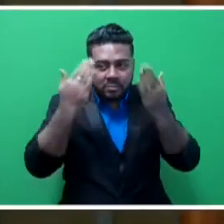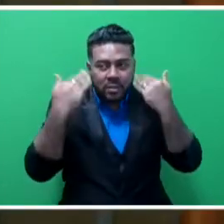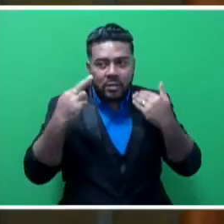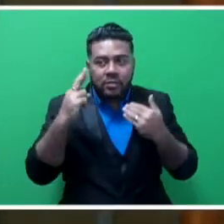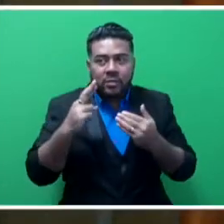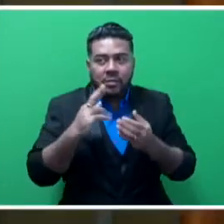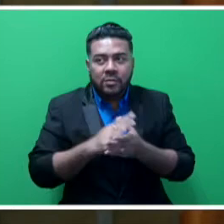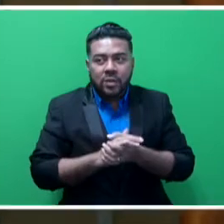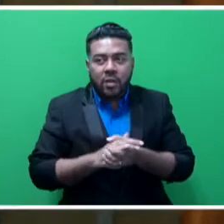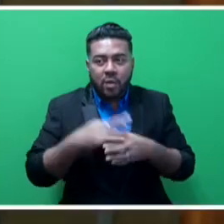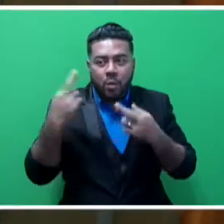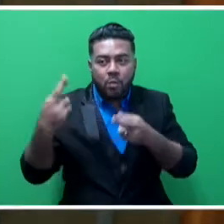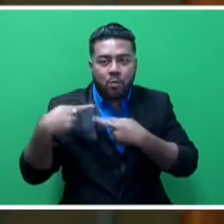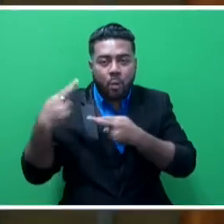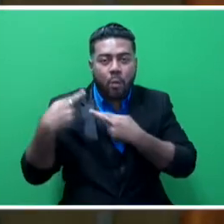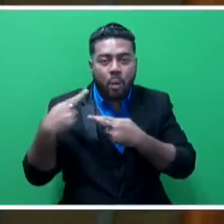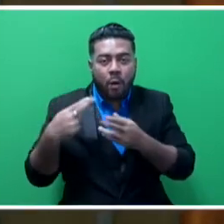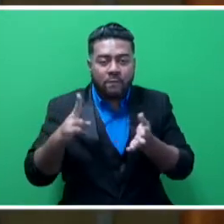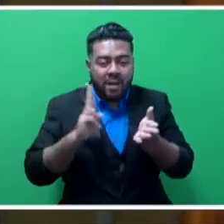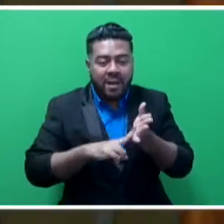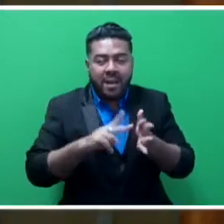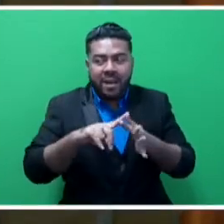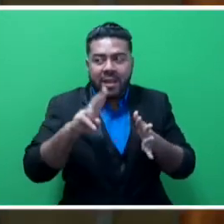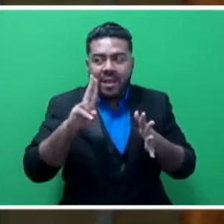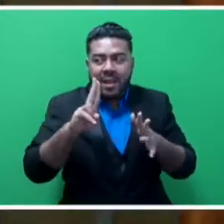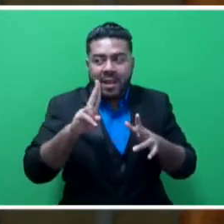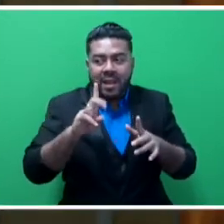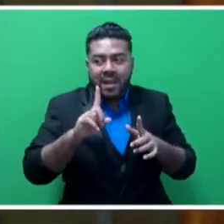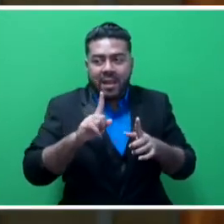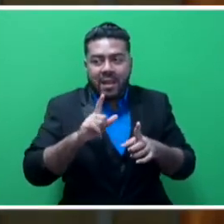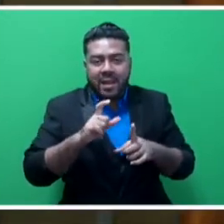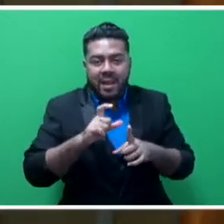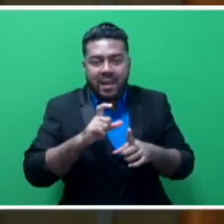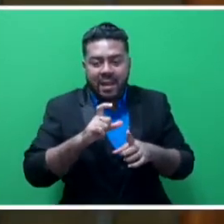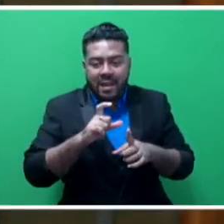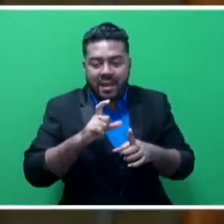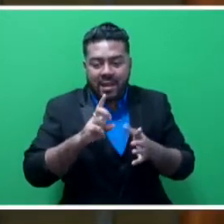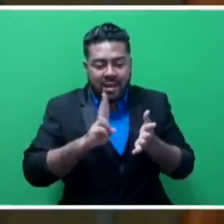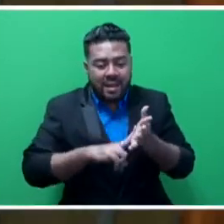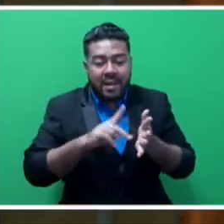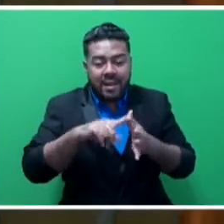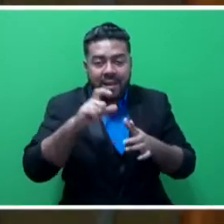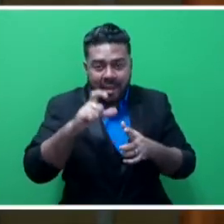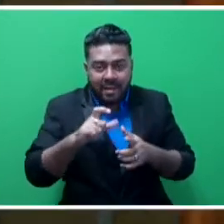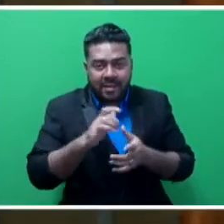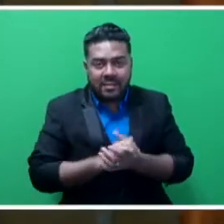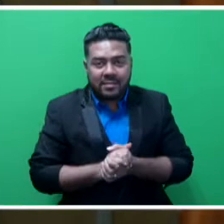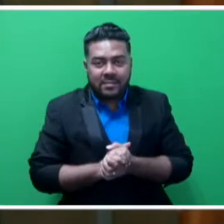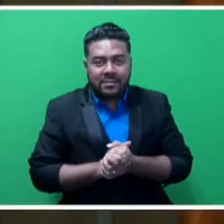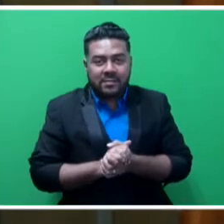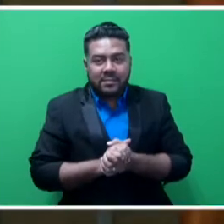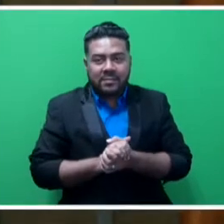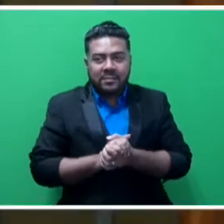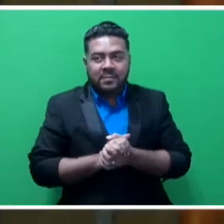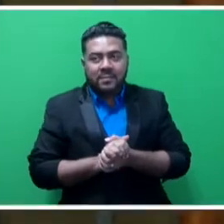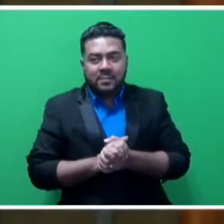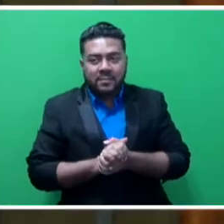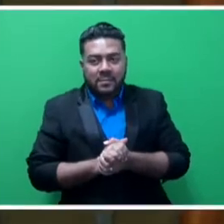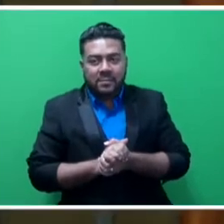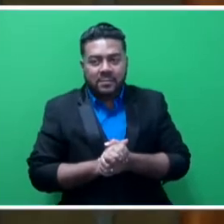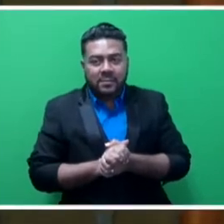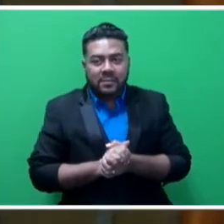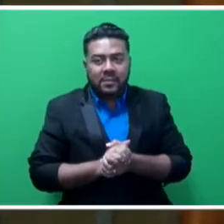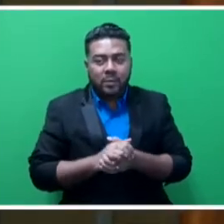of NEC in facilitating Fiji's labour mobility programs, I sincerely thank